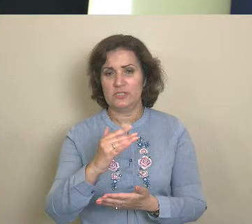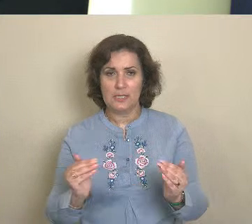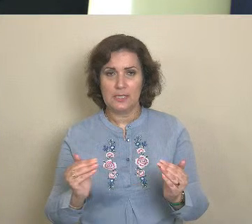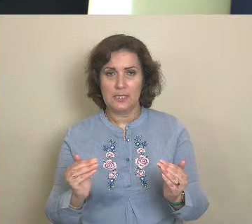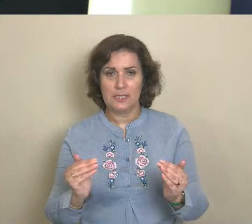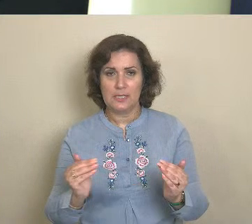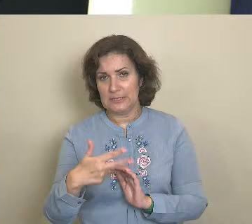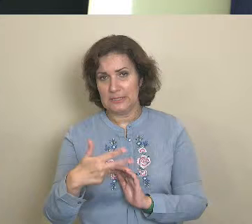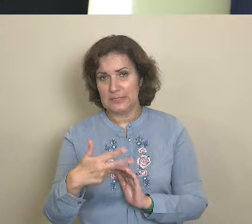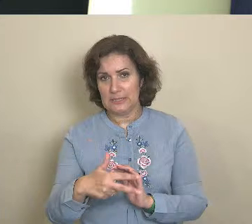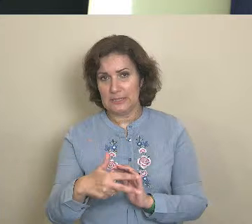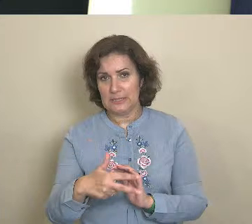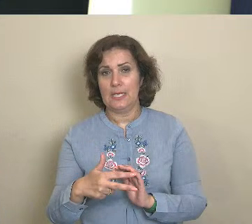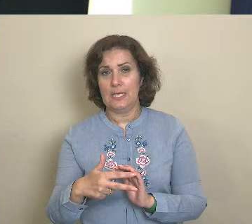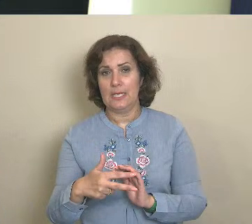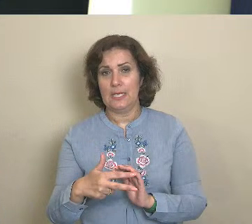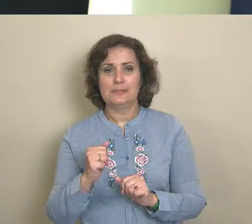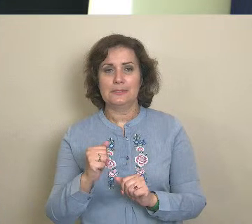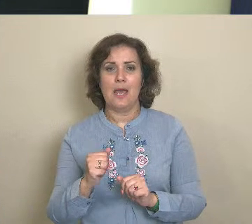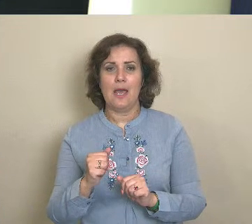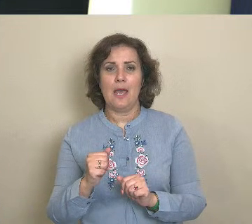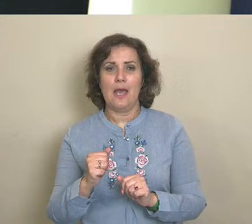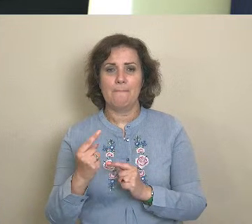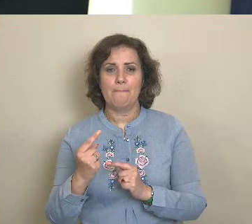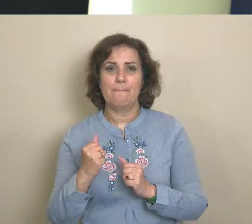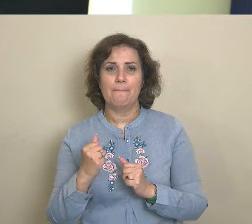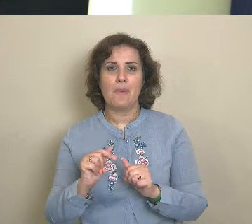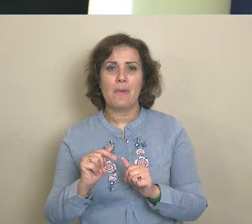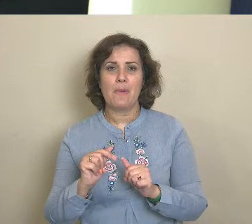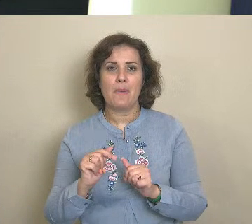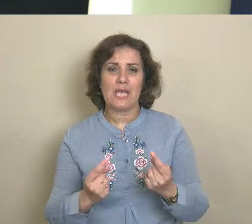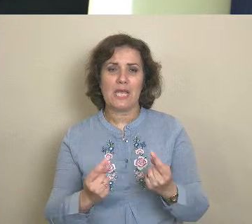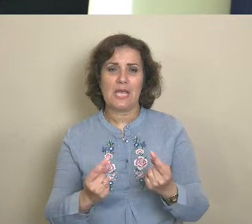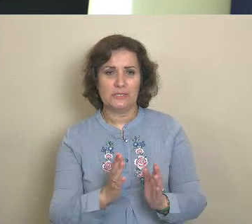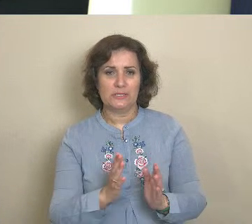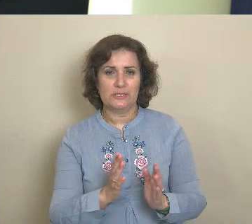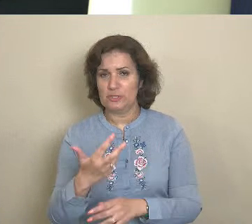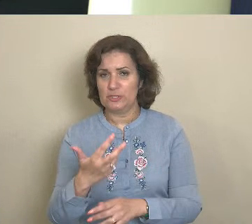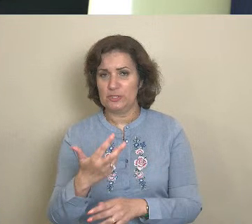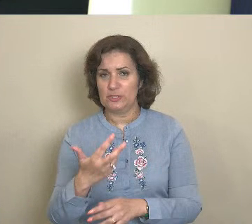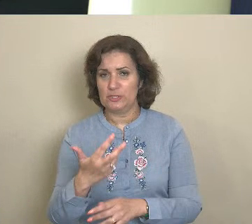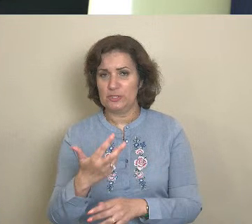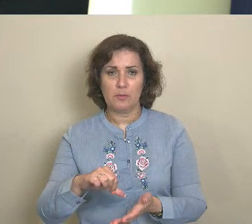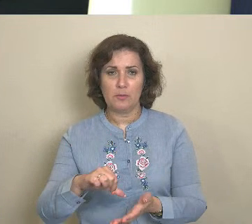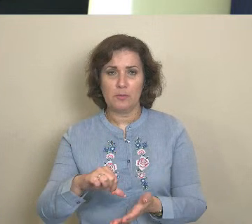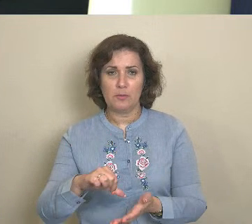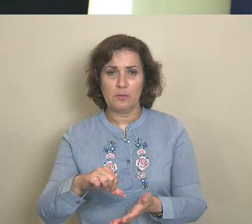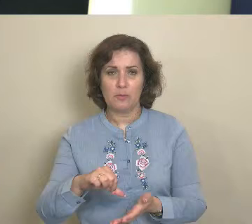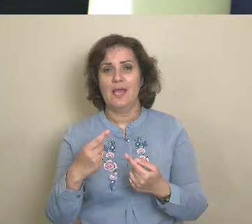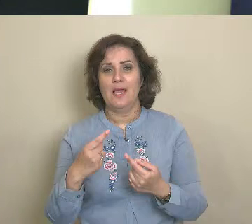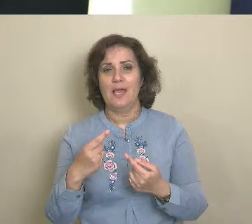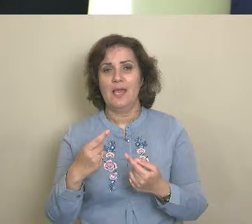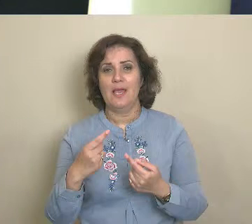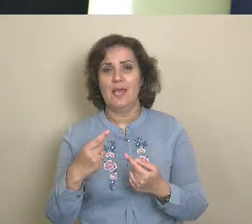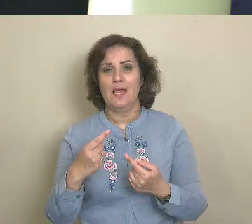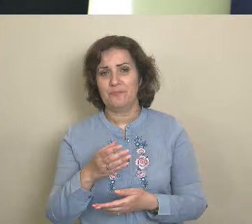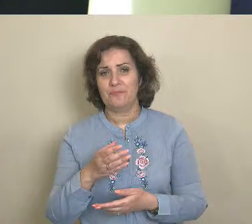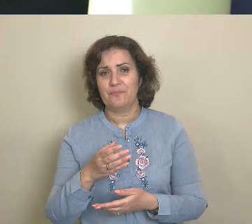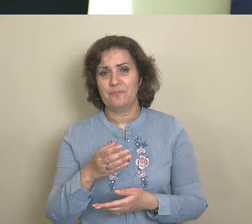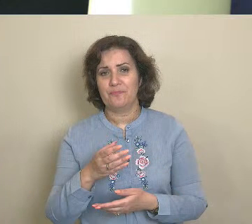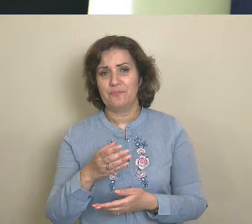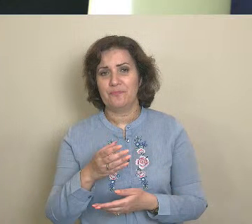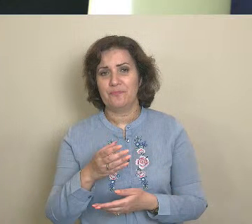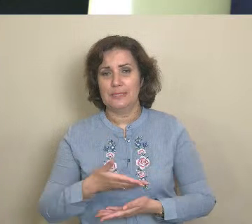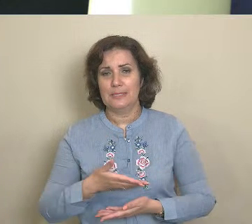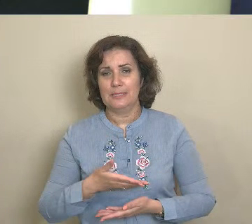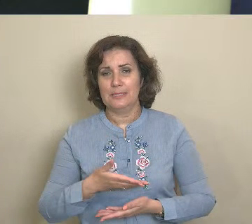to the gender balance, and in the single mandate constituencies there should be 30% of the